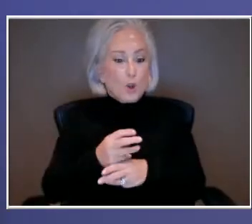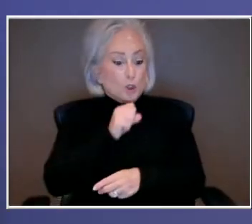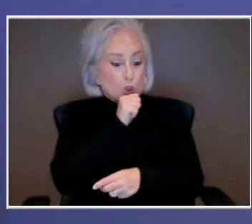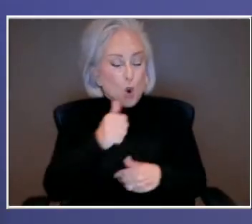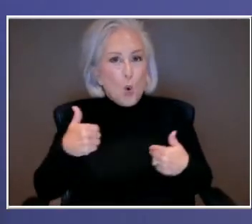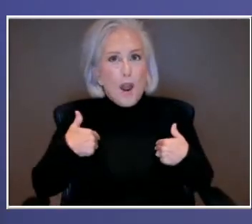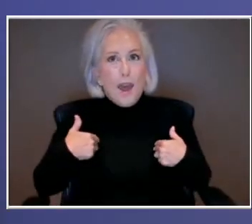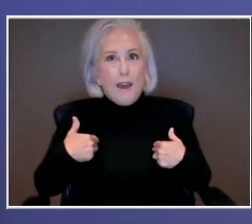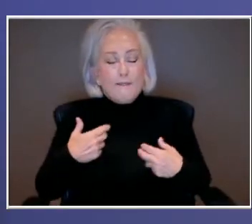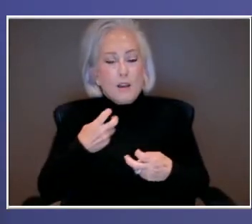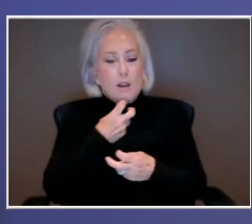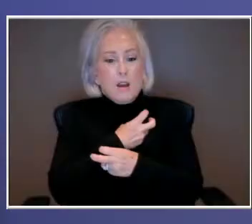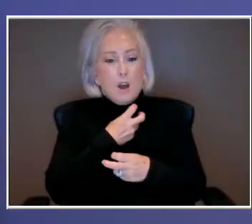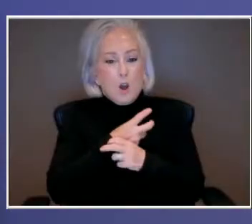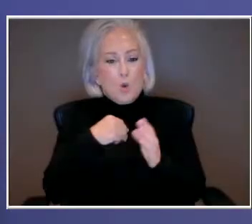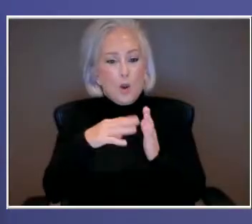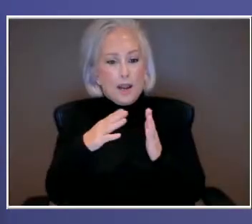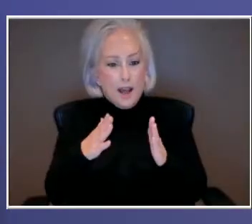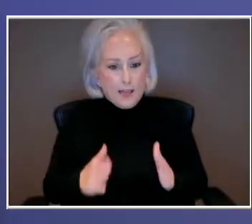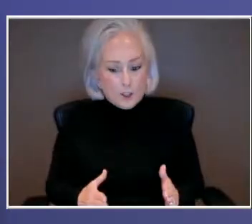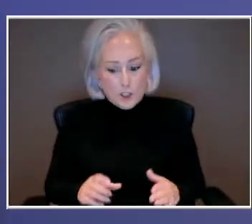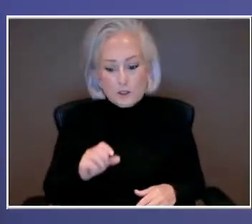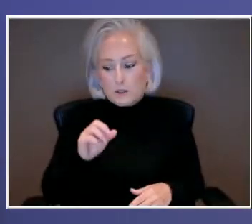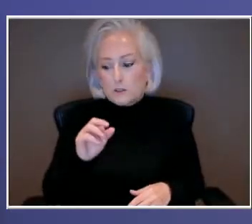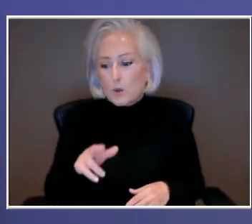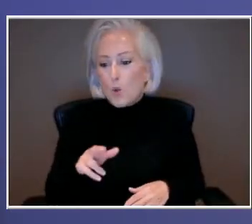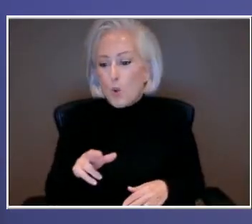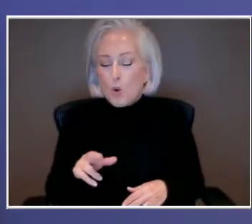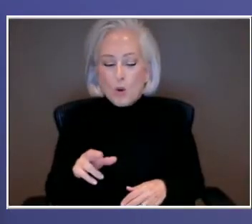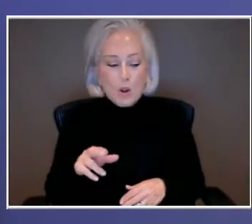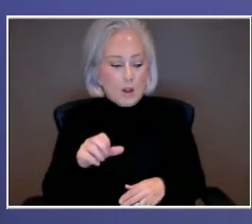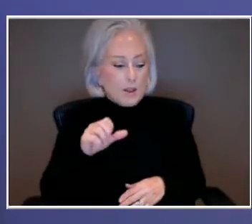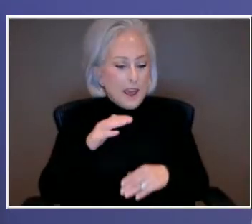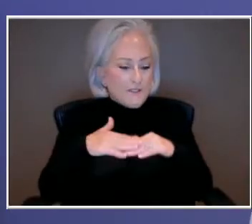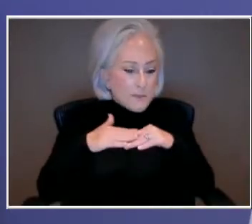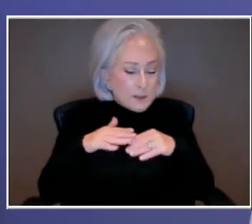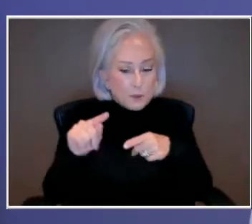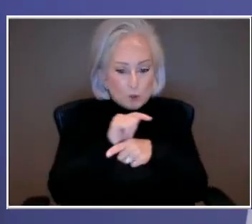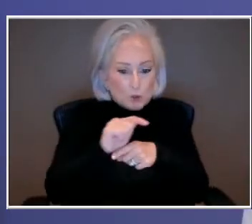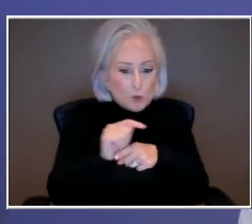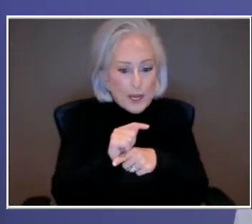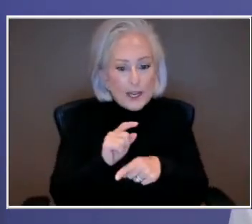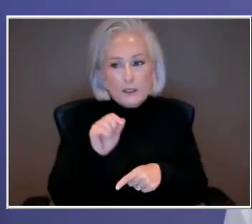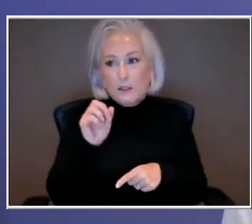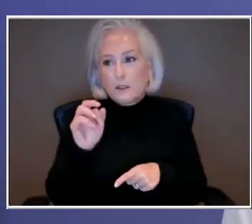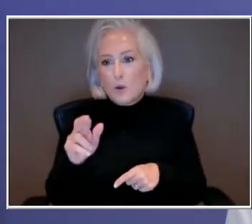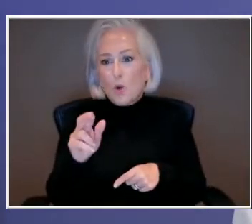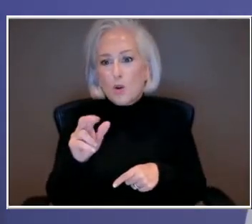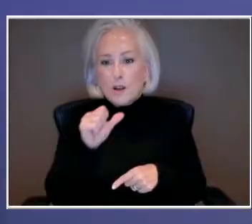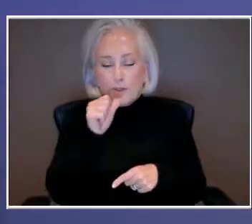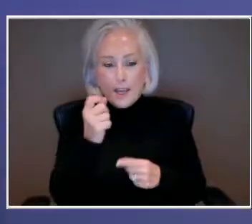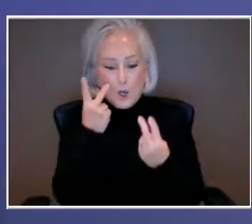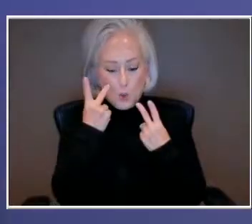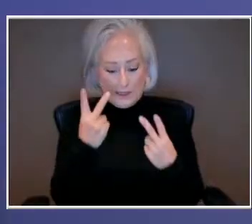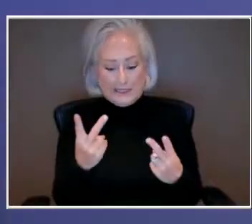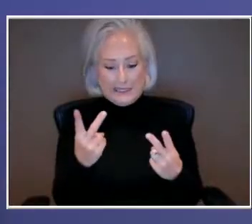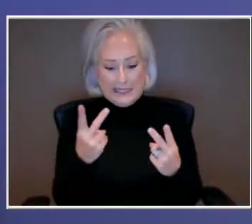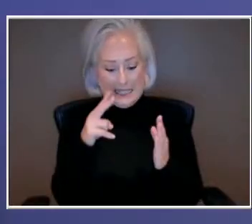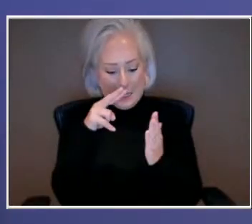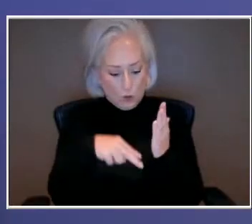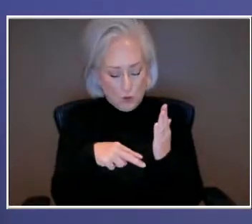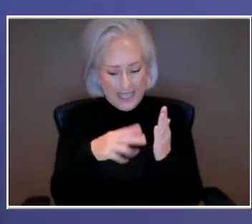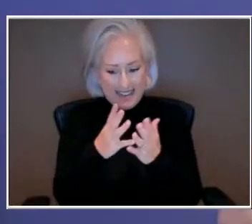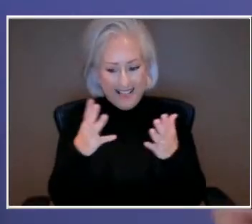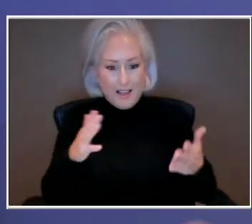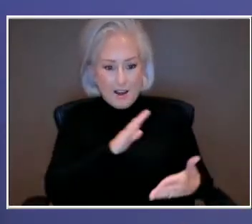radiologists have had minimal training, or they're just not reading a large number of mammograms. And I